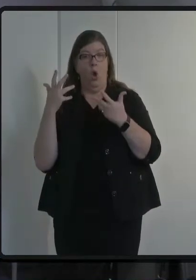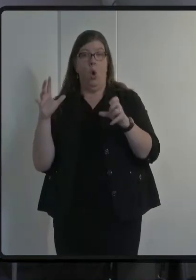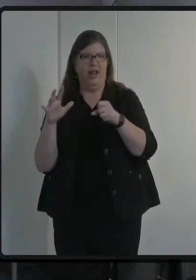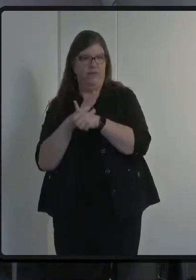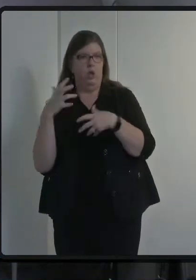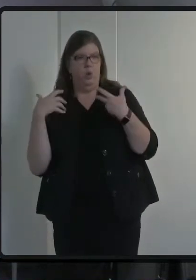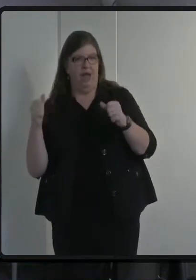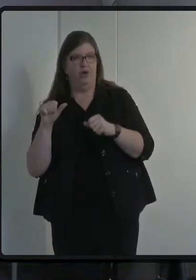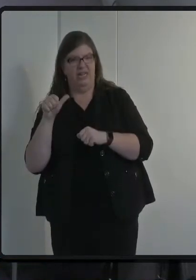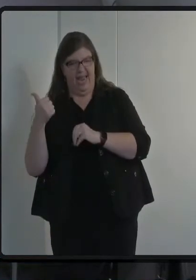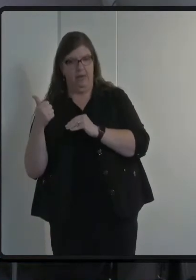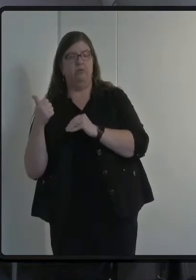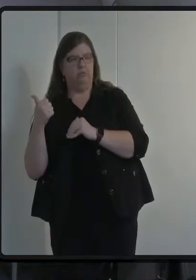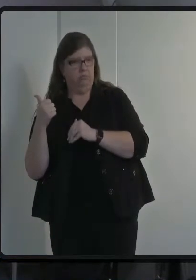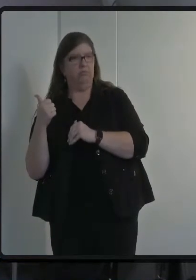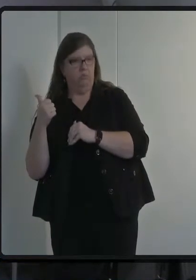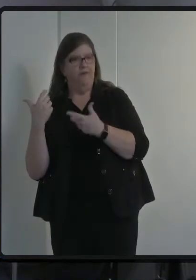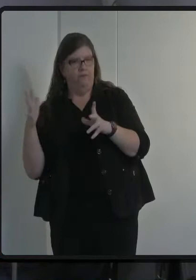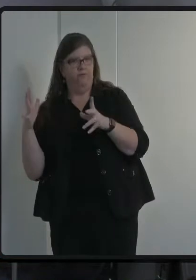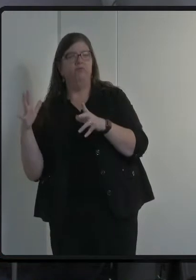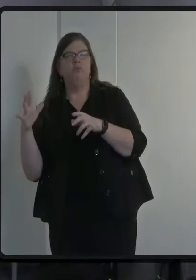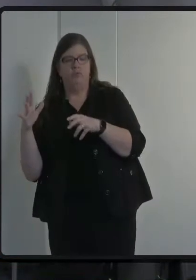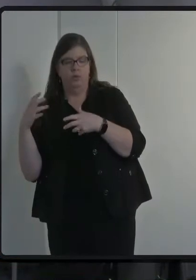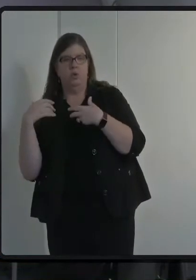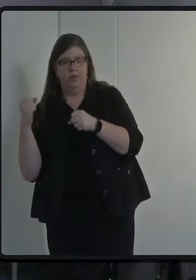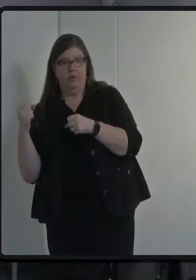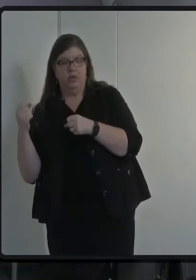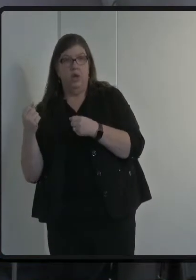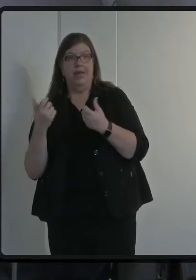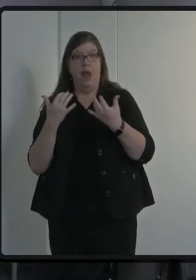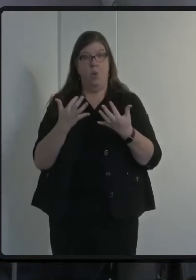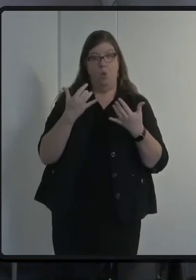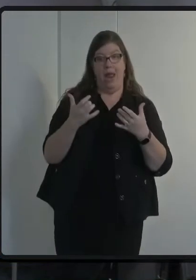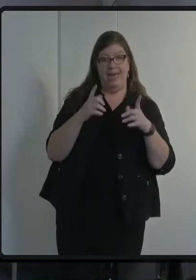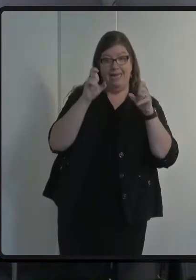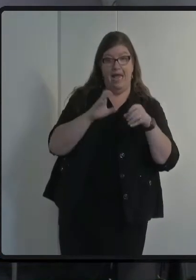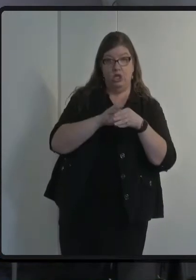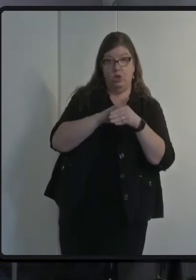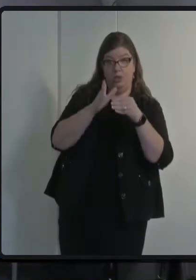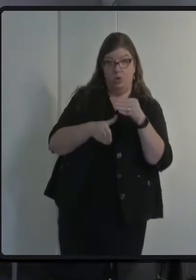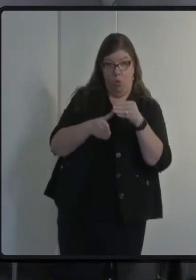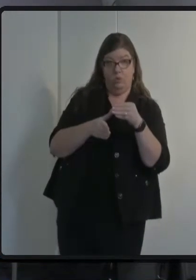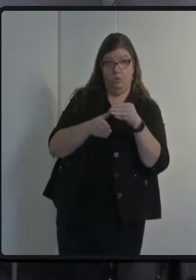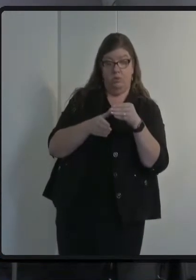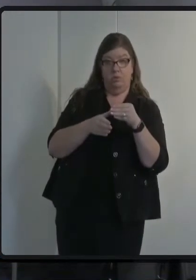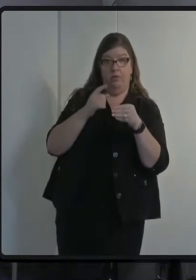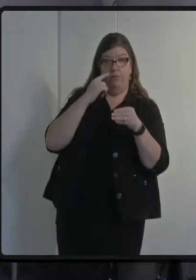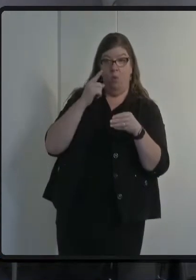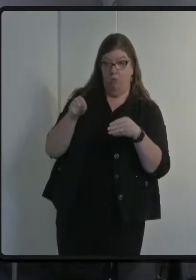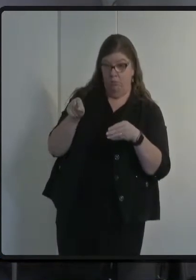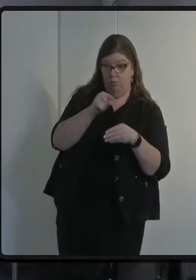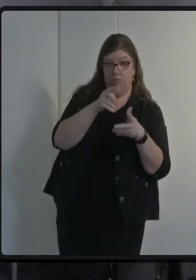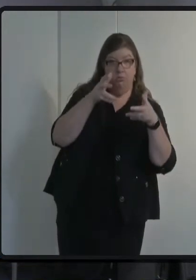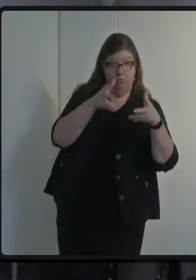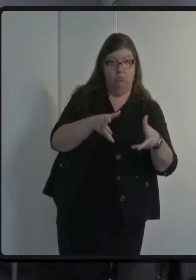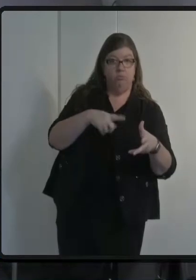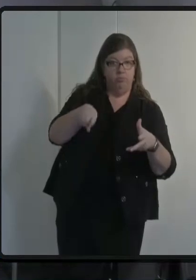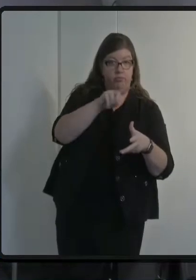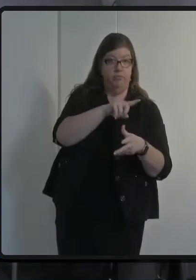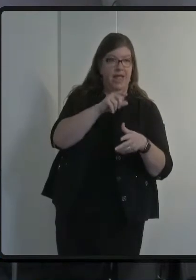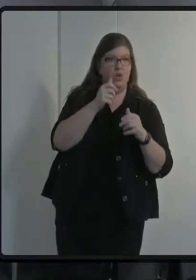recovered. And we are waiting testing results to clear the remainder out of